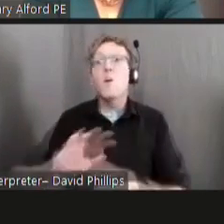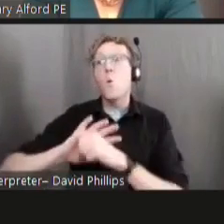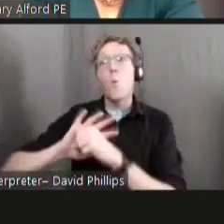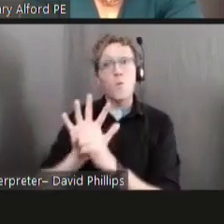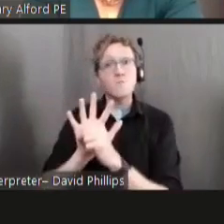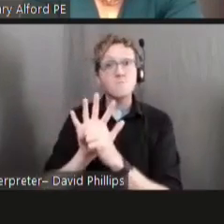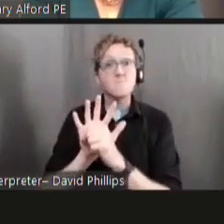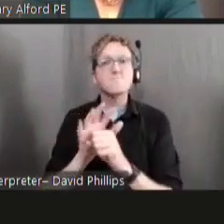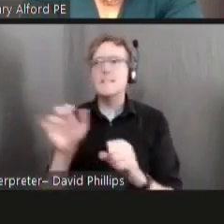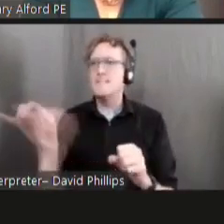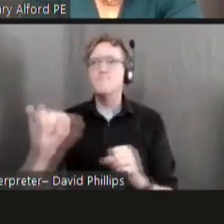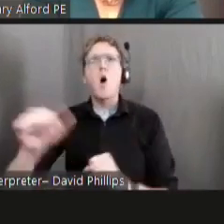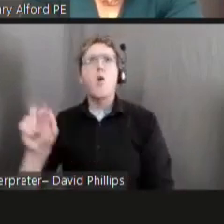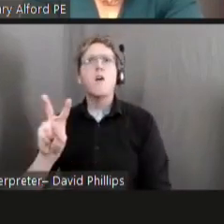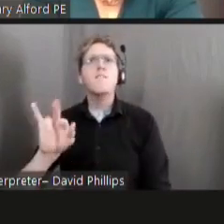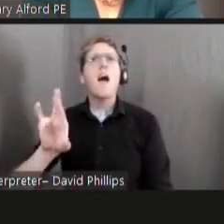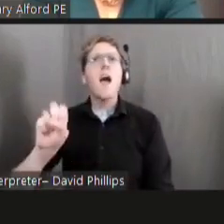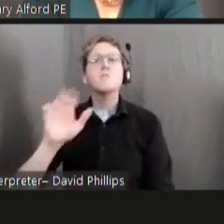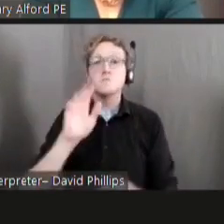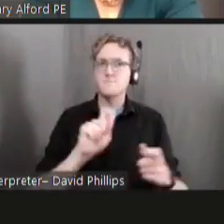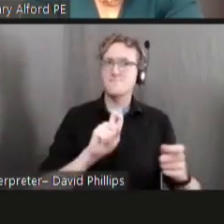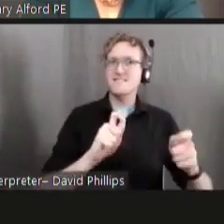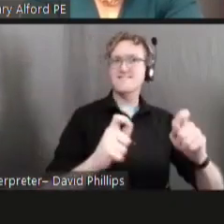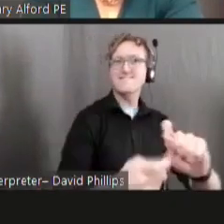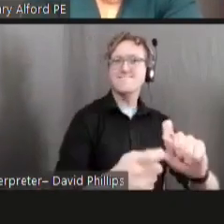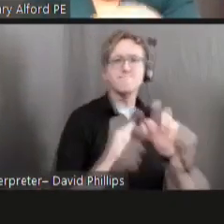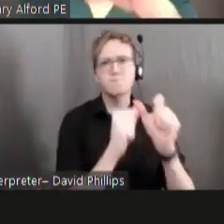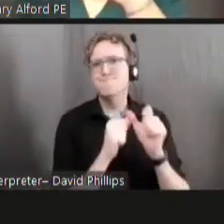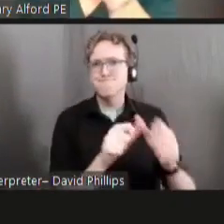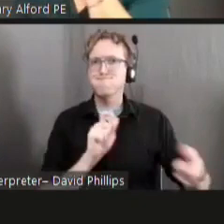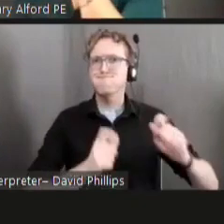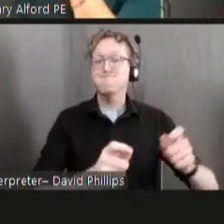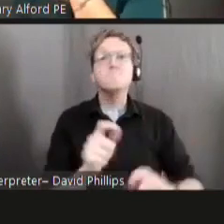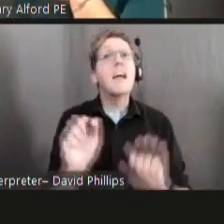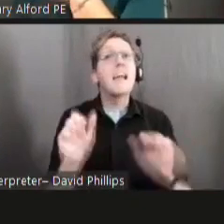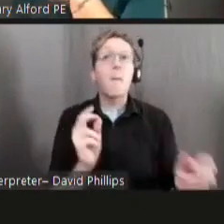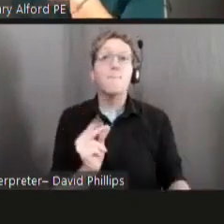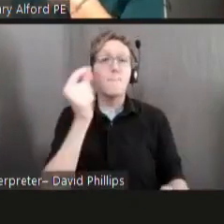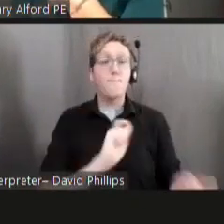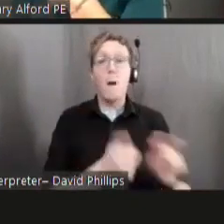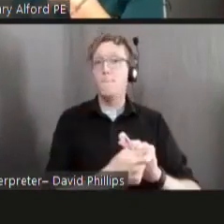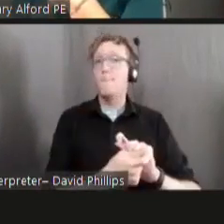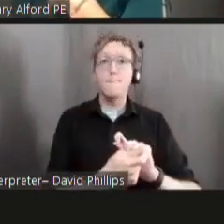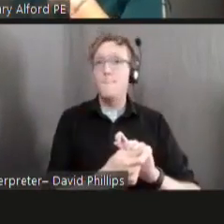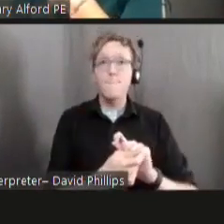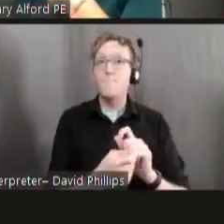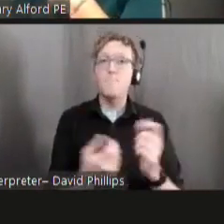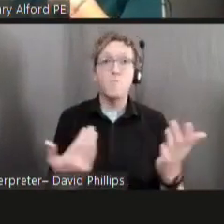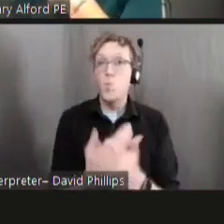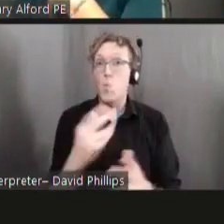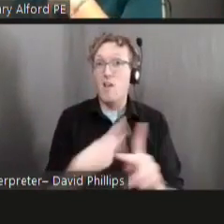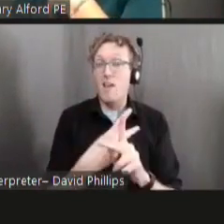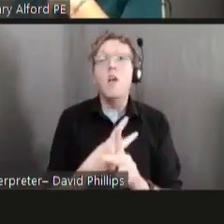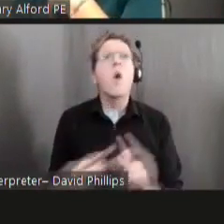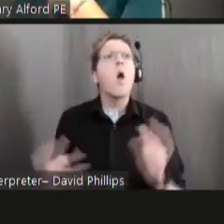any other virus, mutates, continuously mutates, can mutate pretty fast. And the more the virus circulates